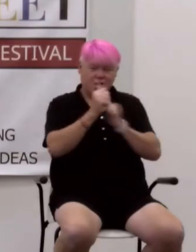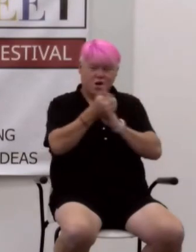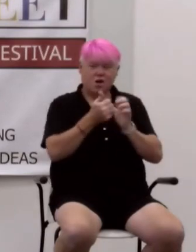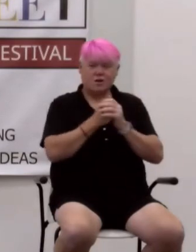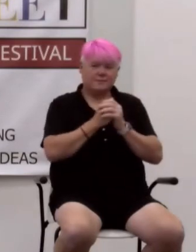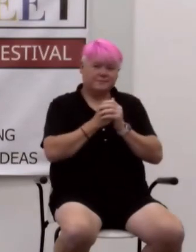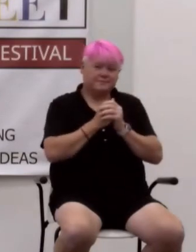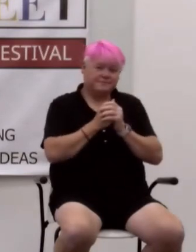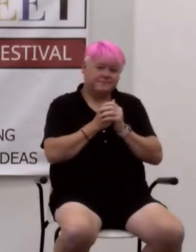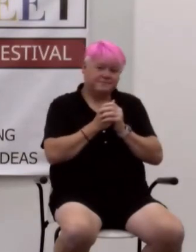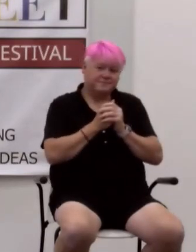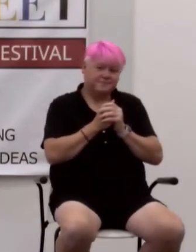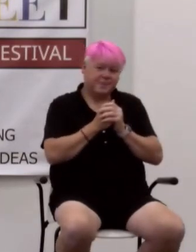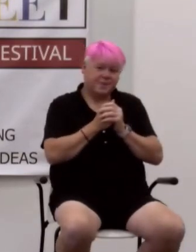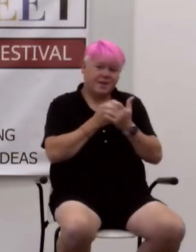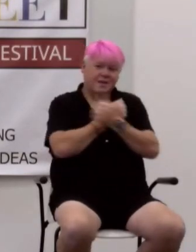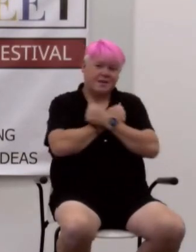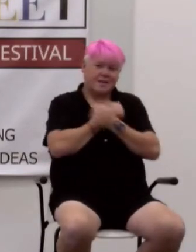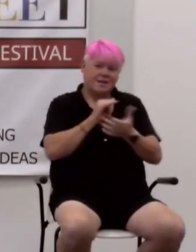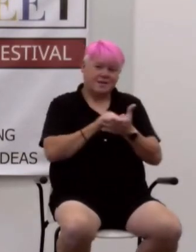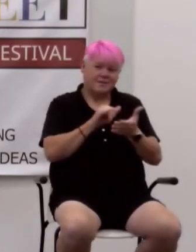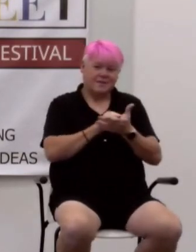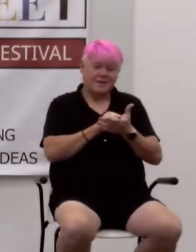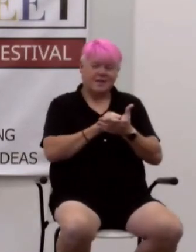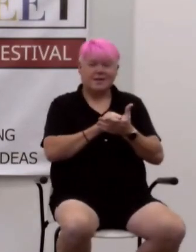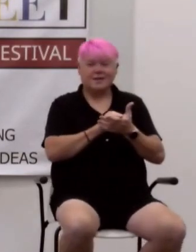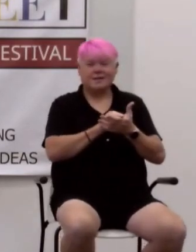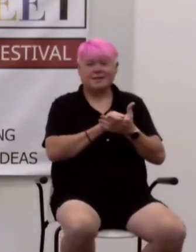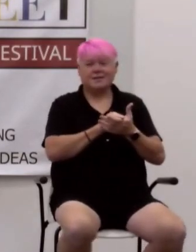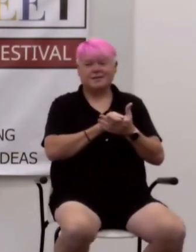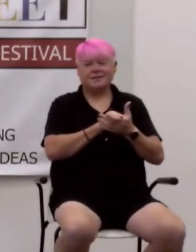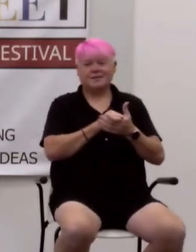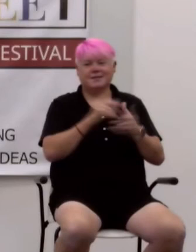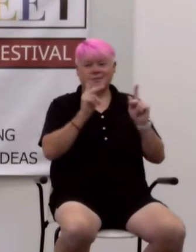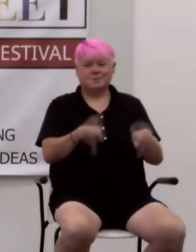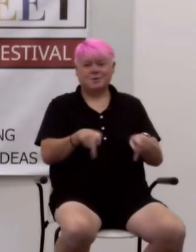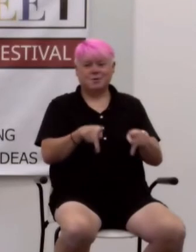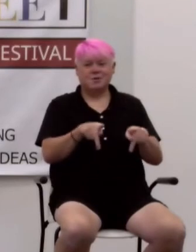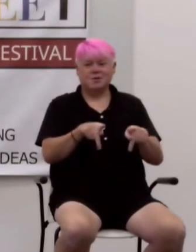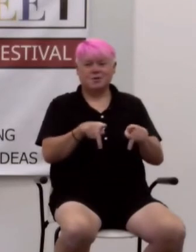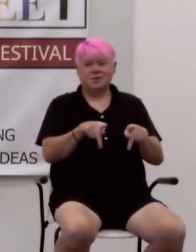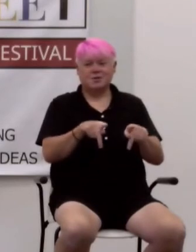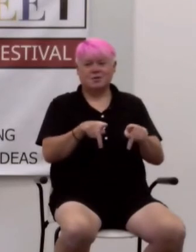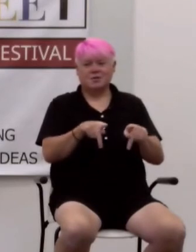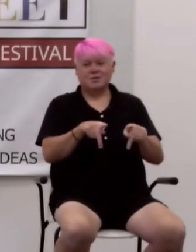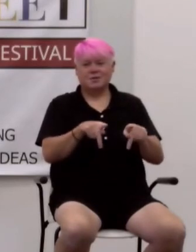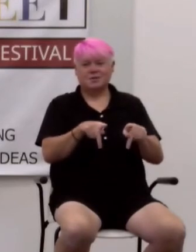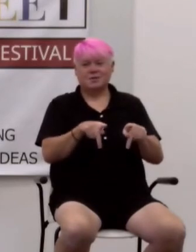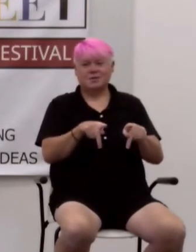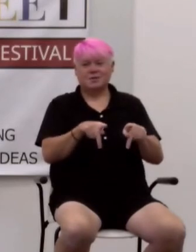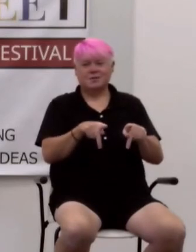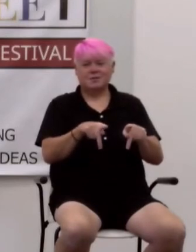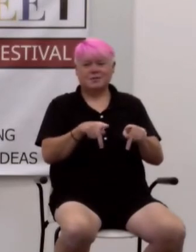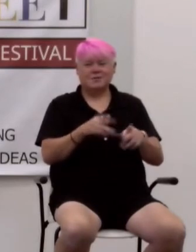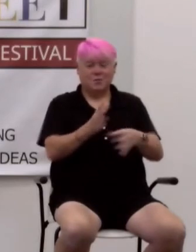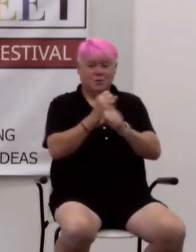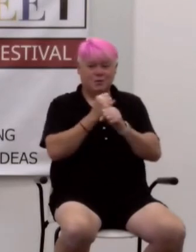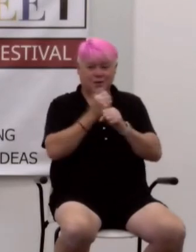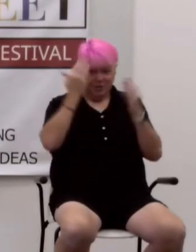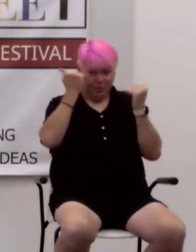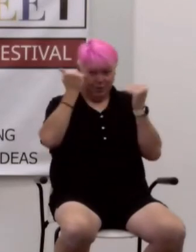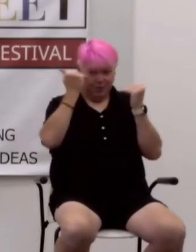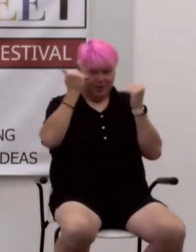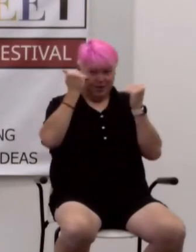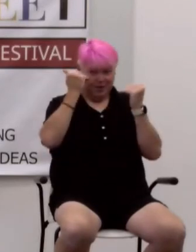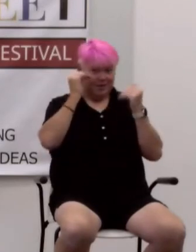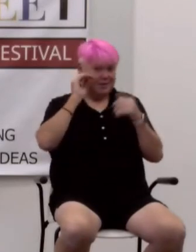No, I love that. Not so far. This person is holding out the hope. It might, don't never